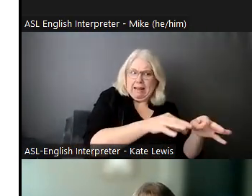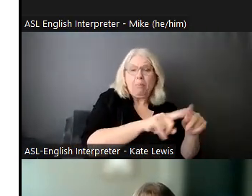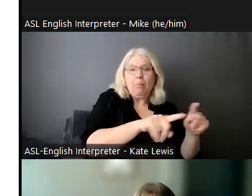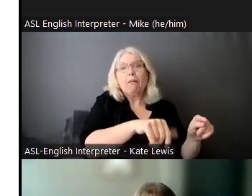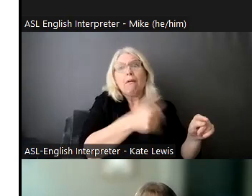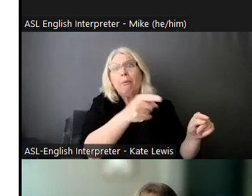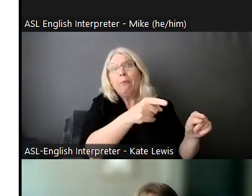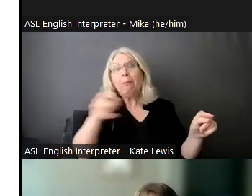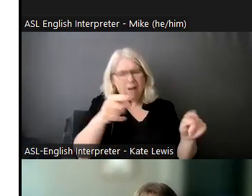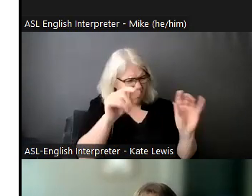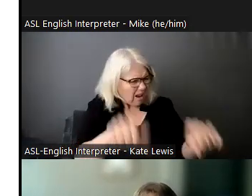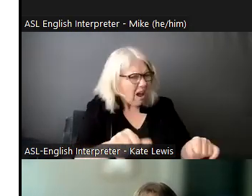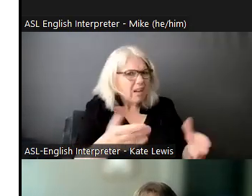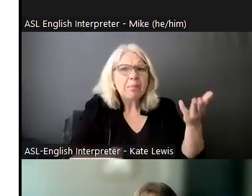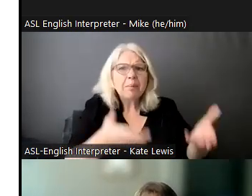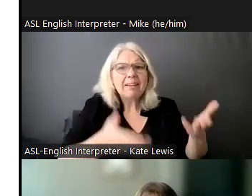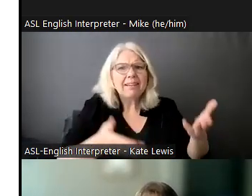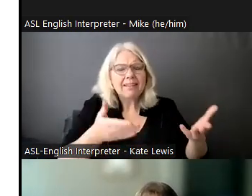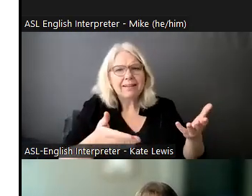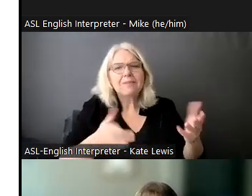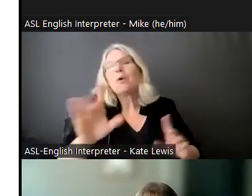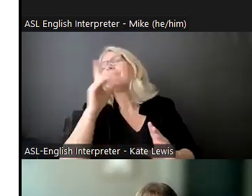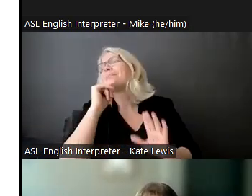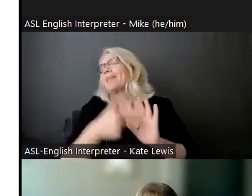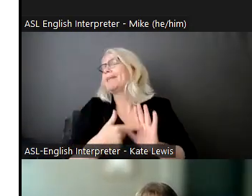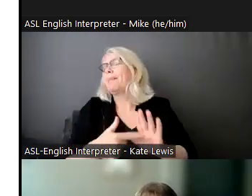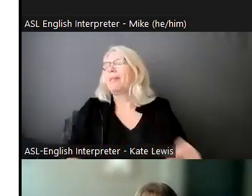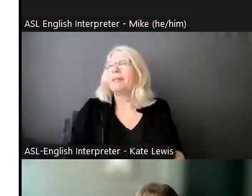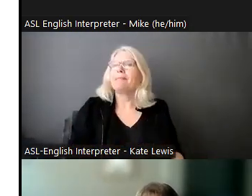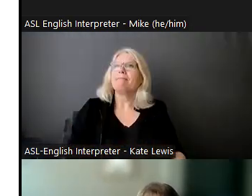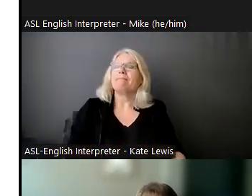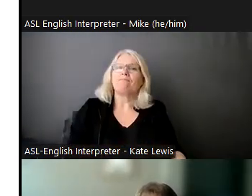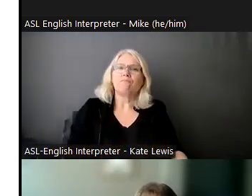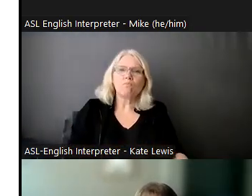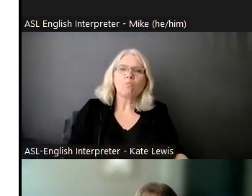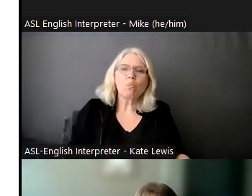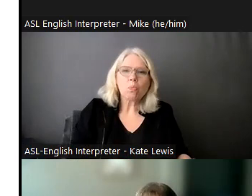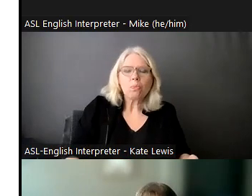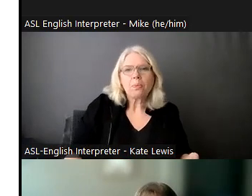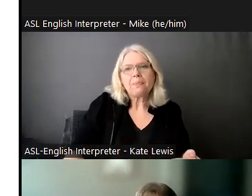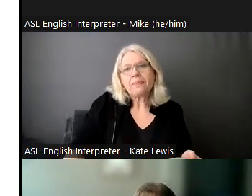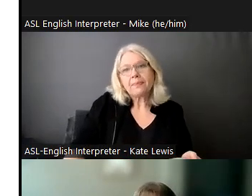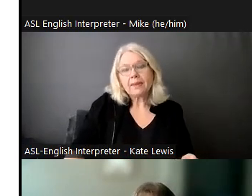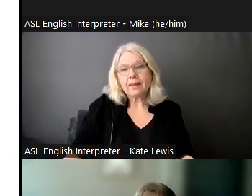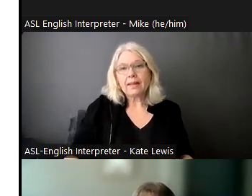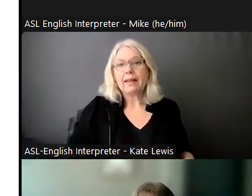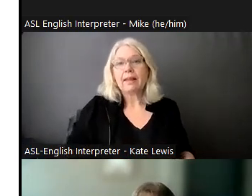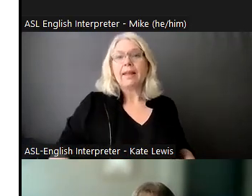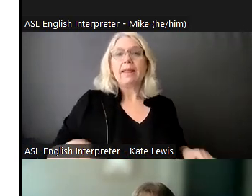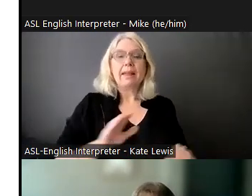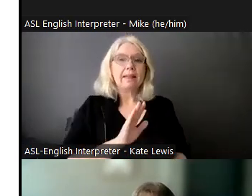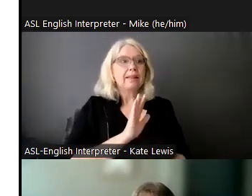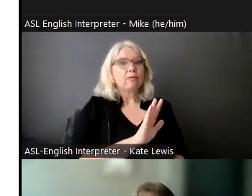areas. Okay, and if you think about this in the most broad terms, power of a capacity to make decisions